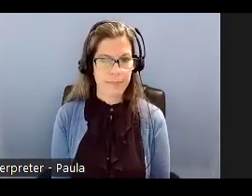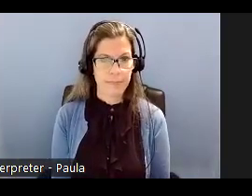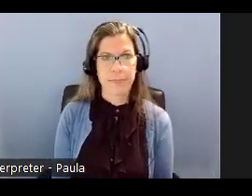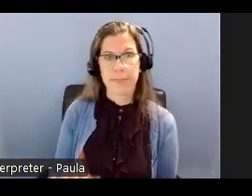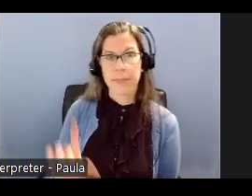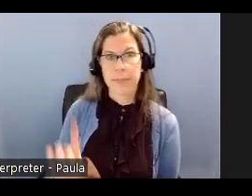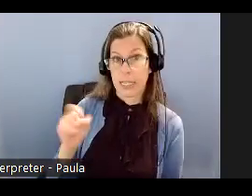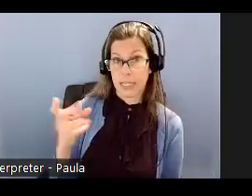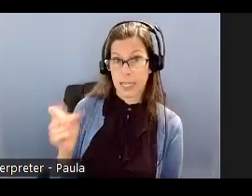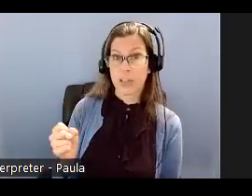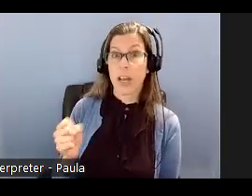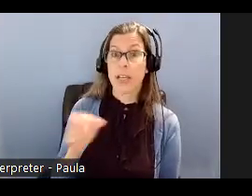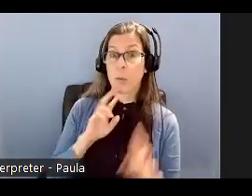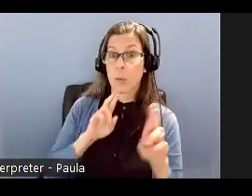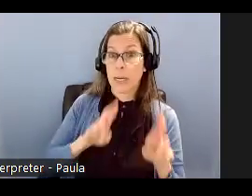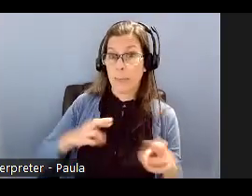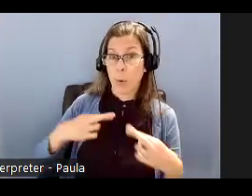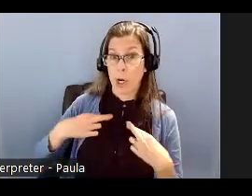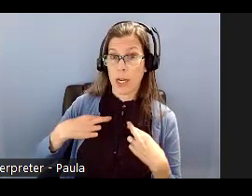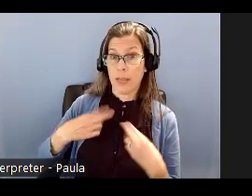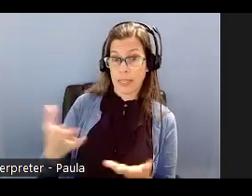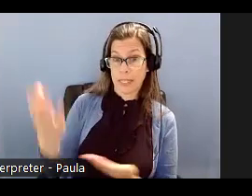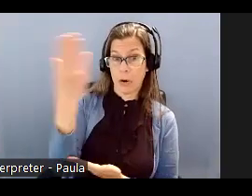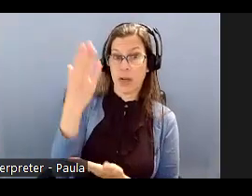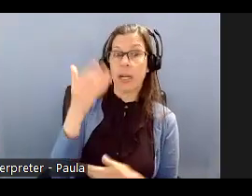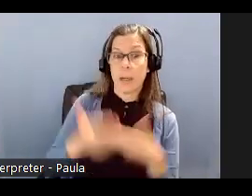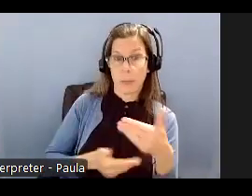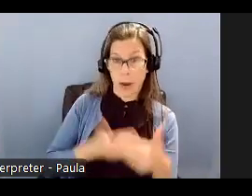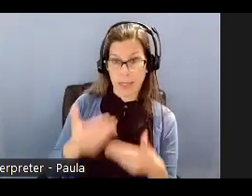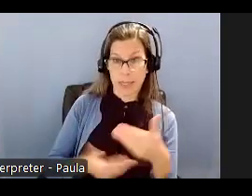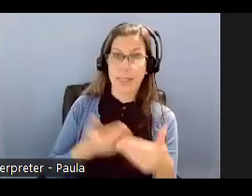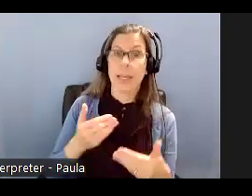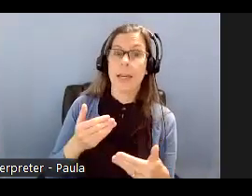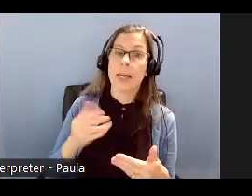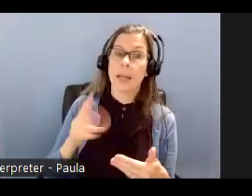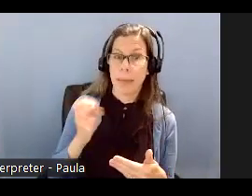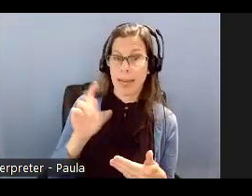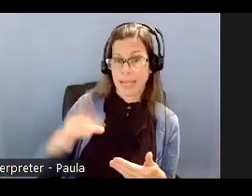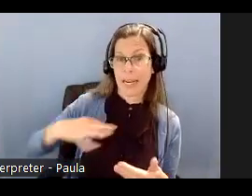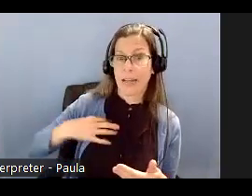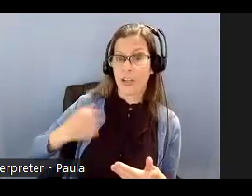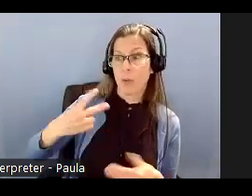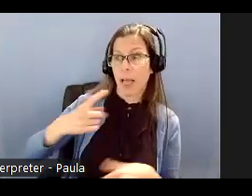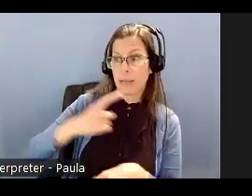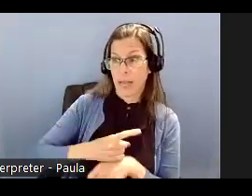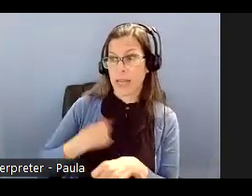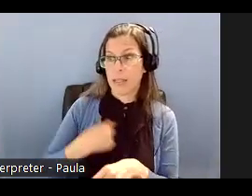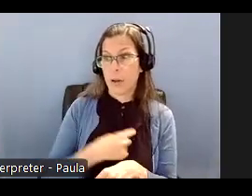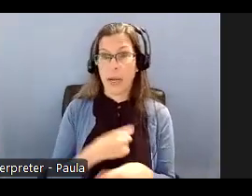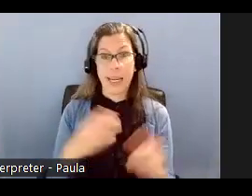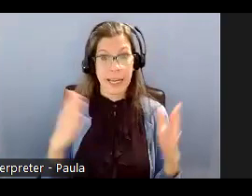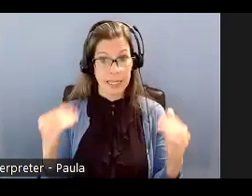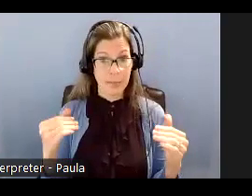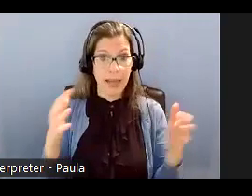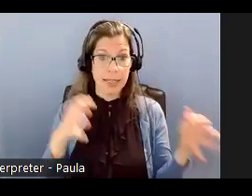DSHS reported this morning that they're processing applications for Medicaid within 12 days. We do expect decisions to come in the